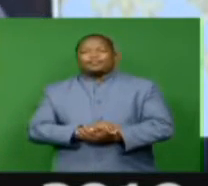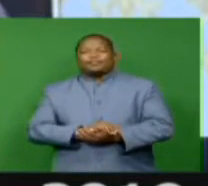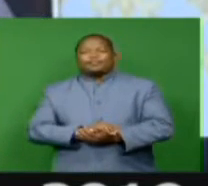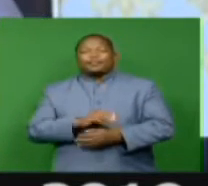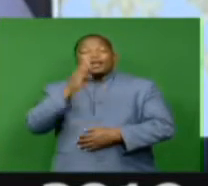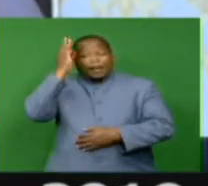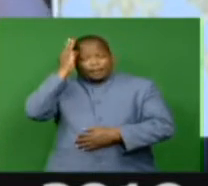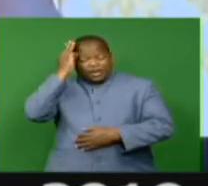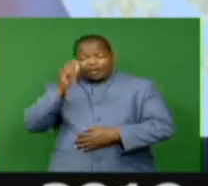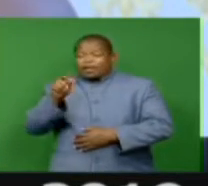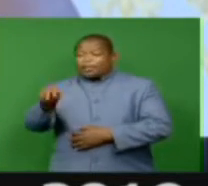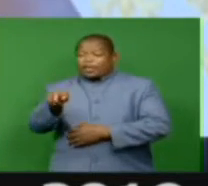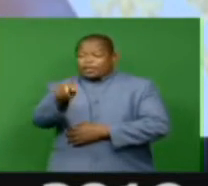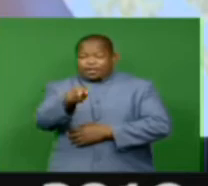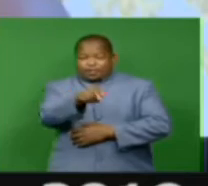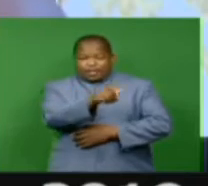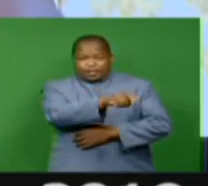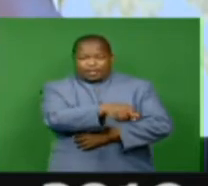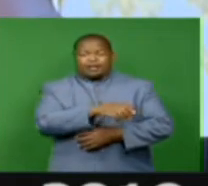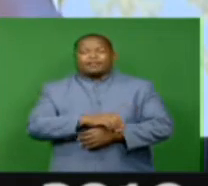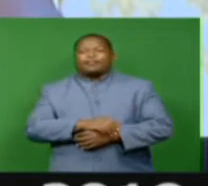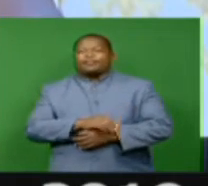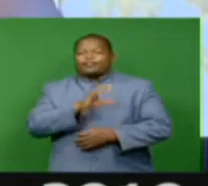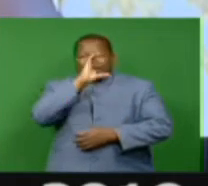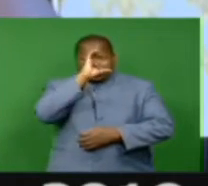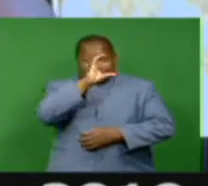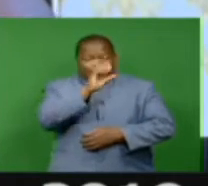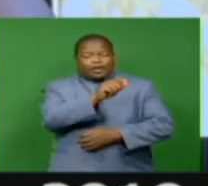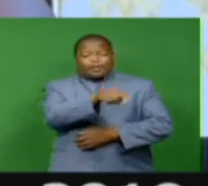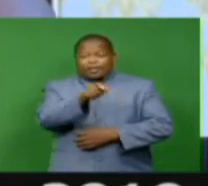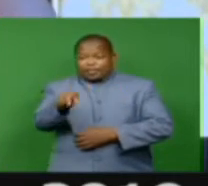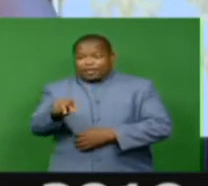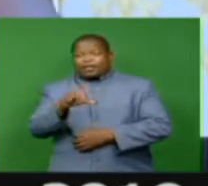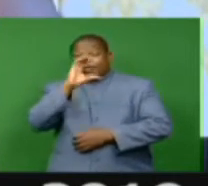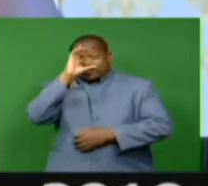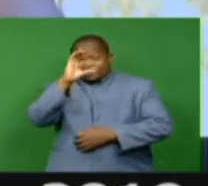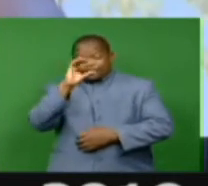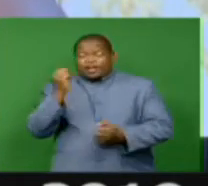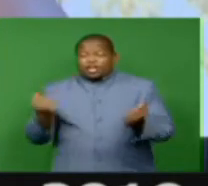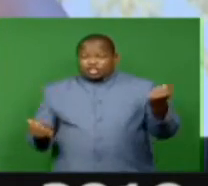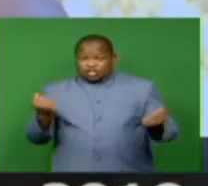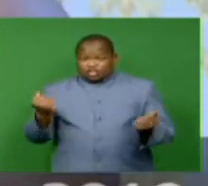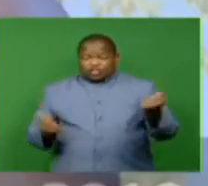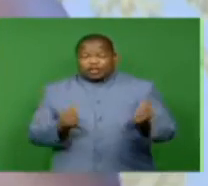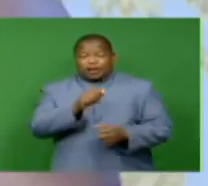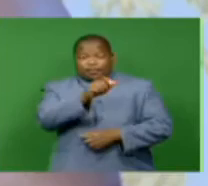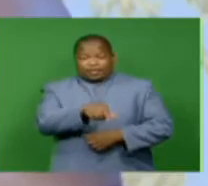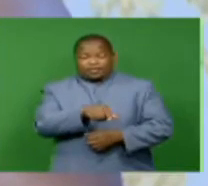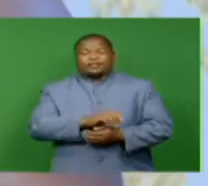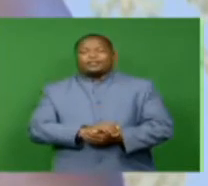Councillors, Chiefs, Chief Justice, Deputy Prime Minister, Honorable